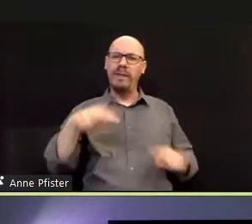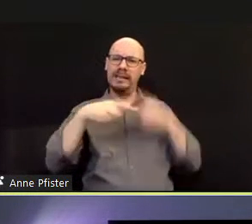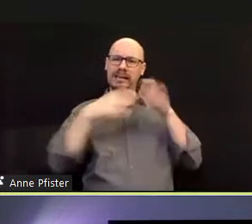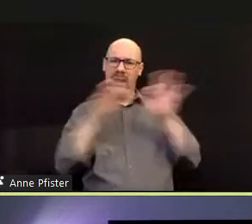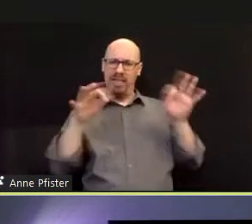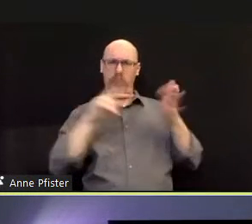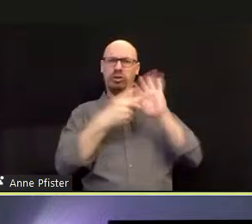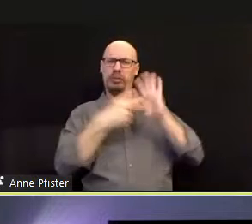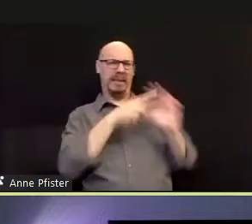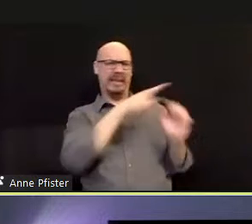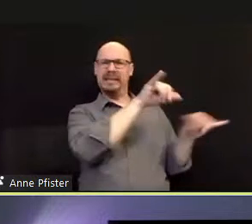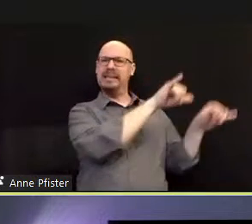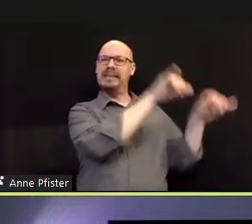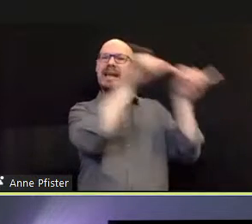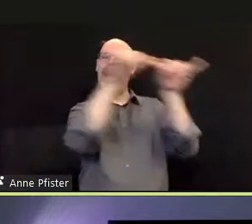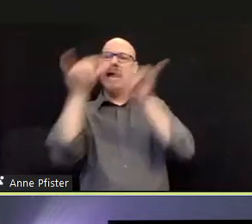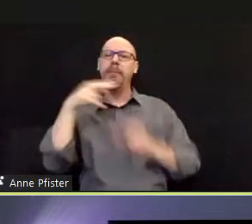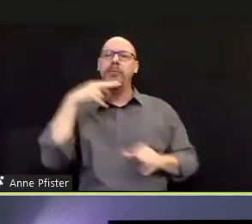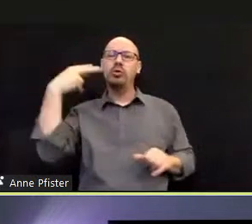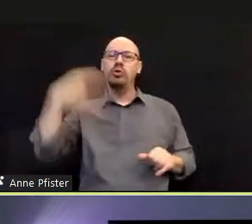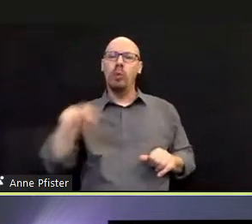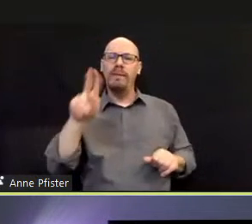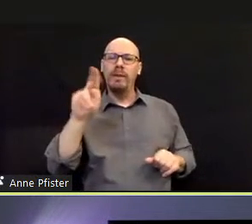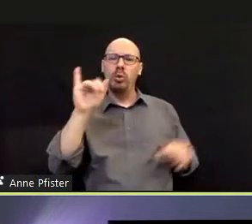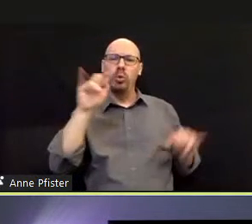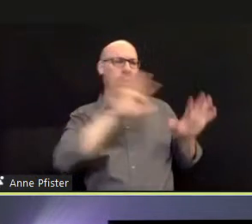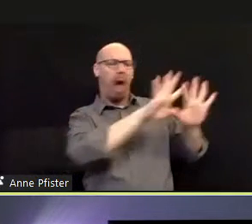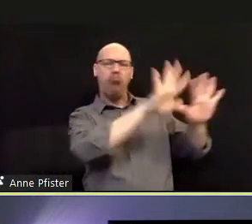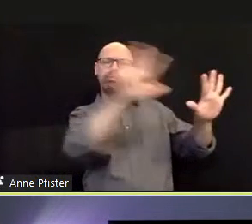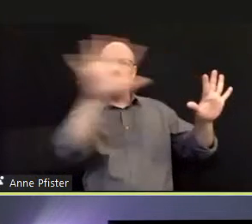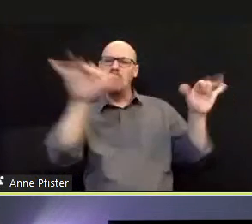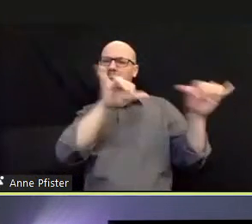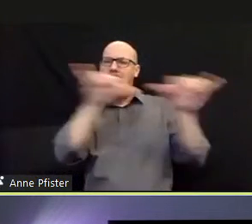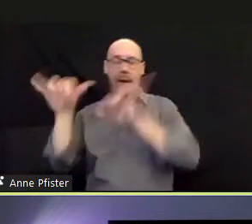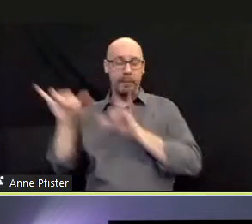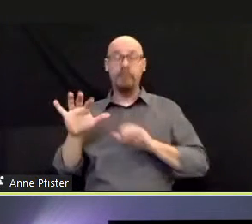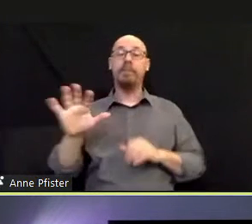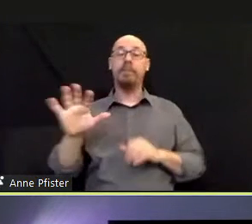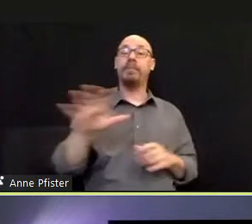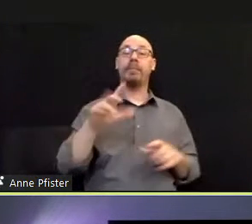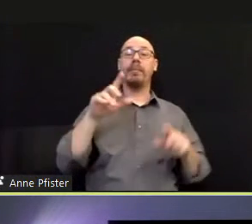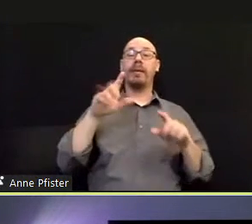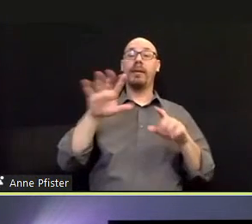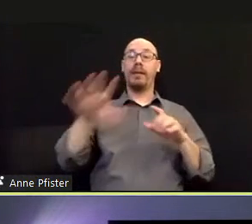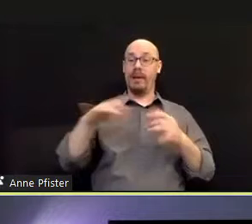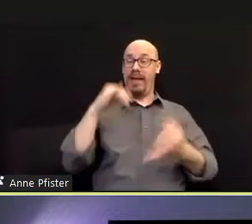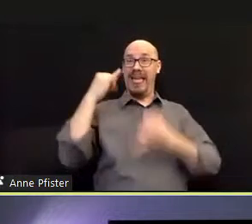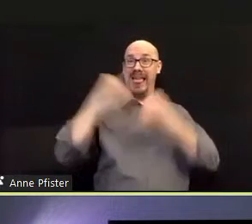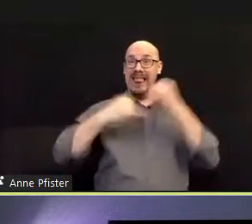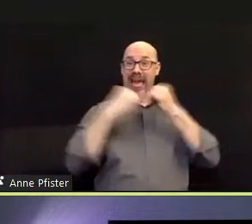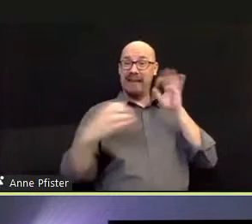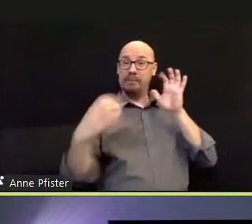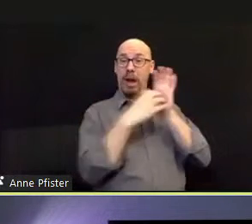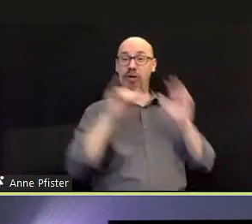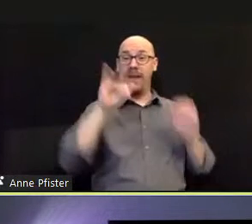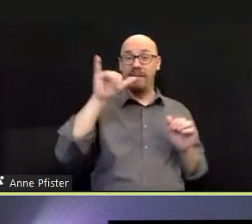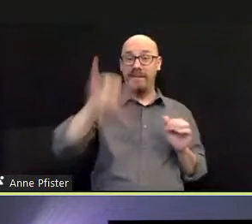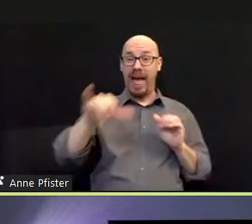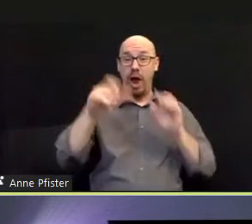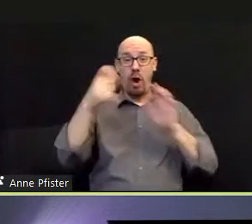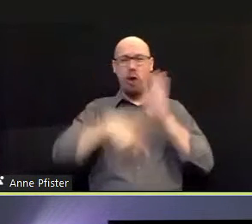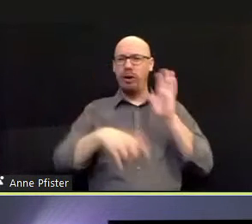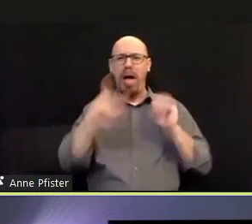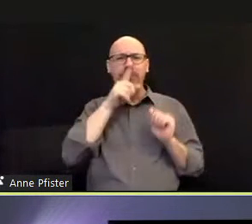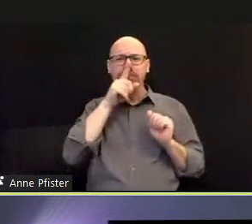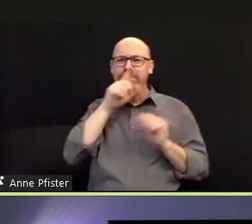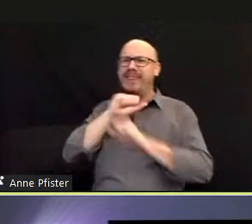across all of the Soviet Union. The last paragraph of the article actually has nothing to do with sign language at all. It's